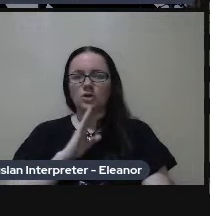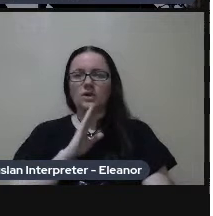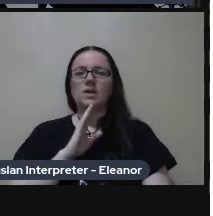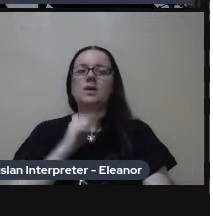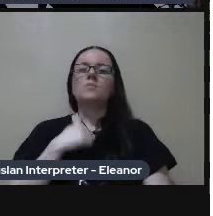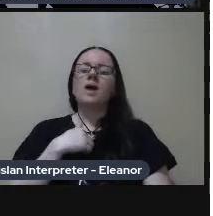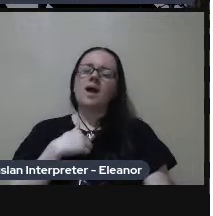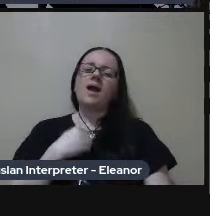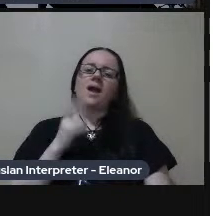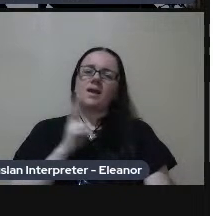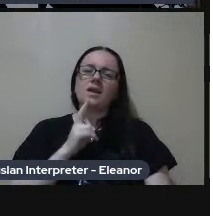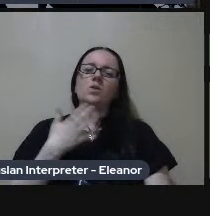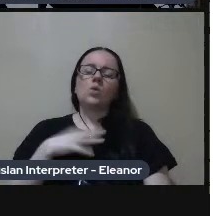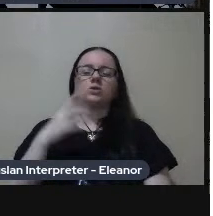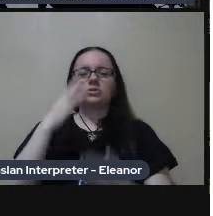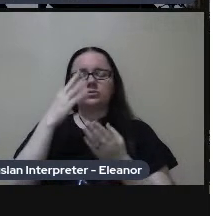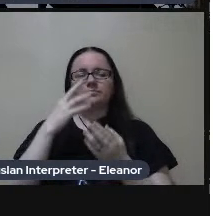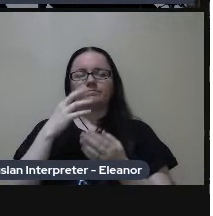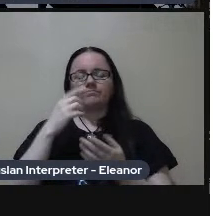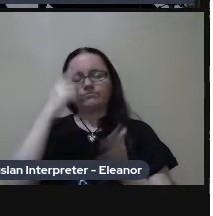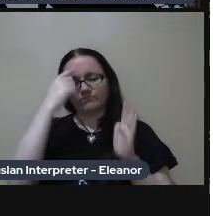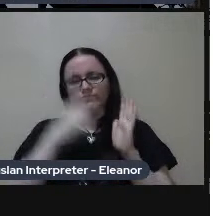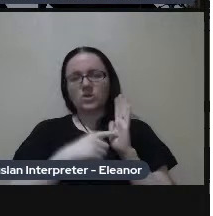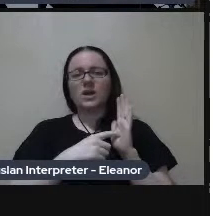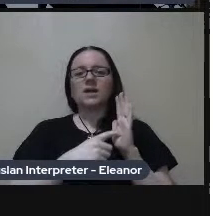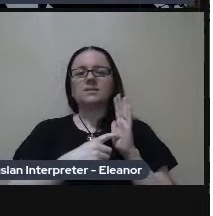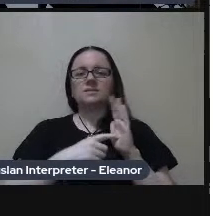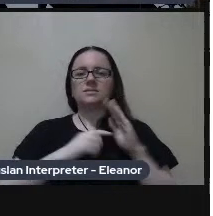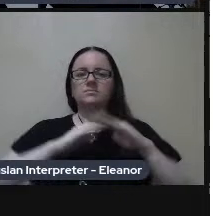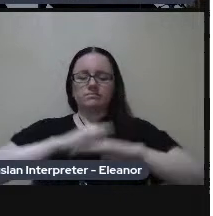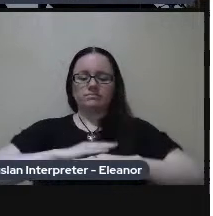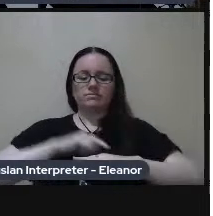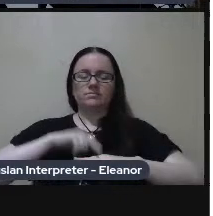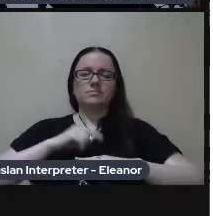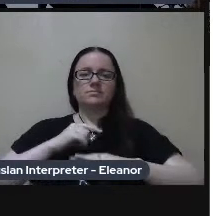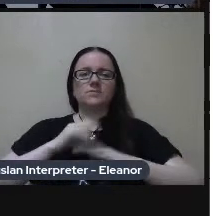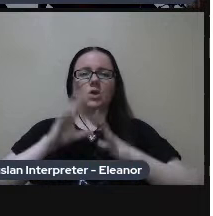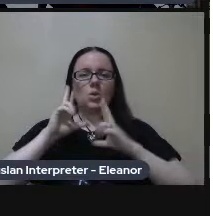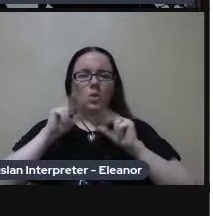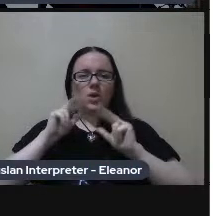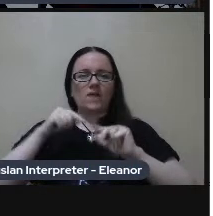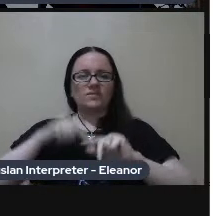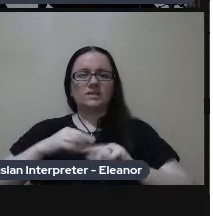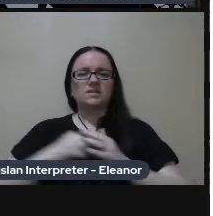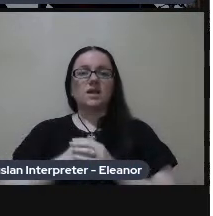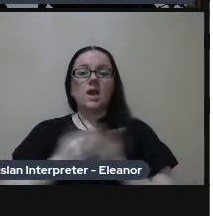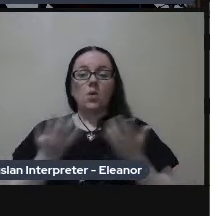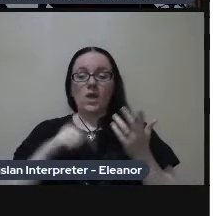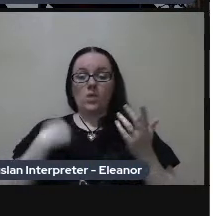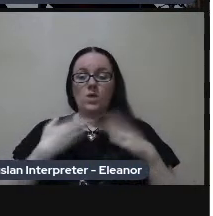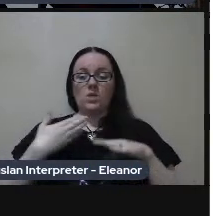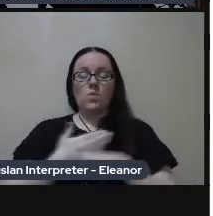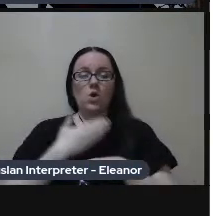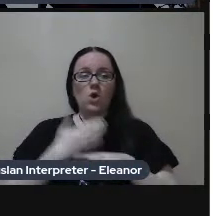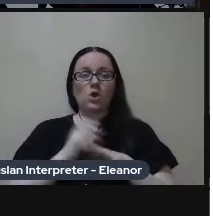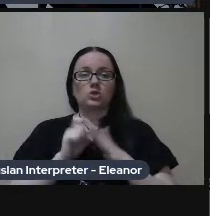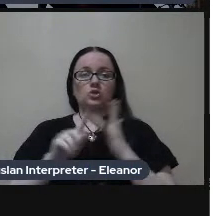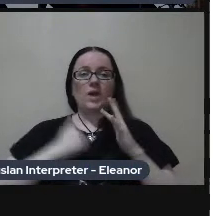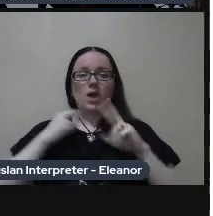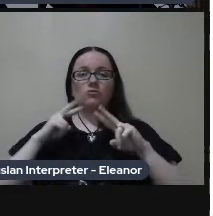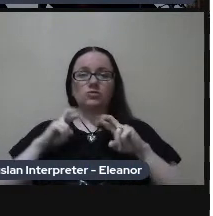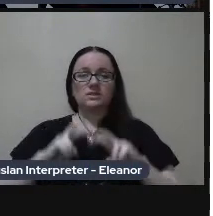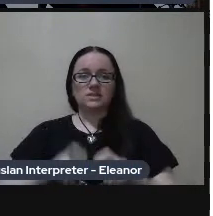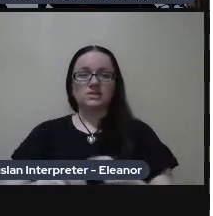HMRI's acknowledgement of the traditional custodians of the lands on which we are meeting today and the lands on which we conduct our research, so the Awabakal and